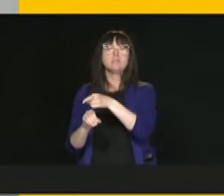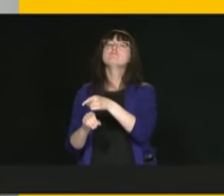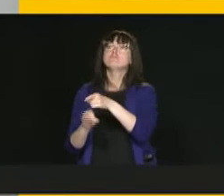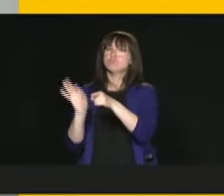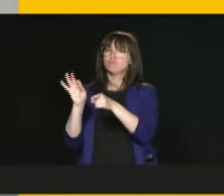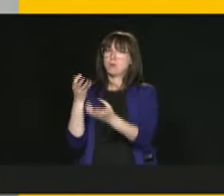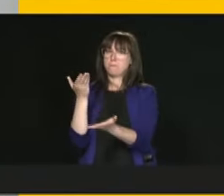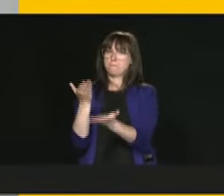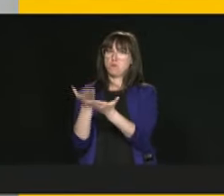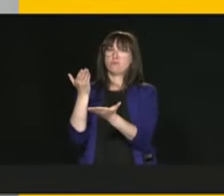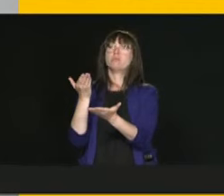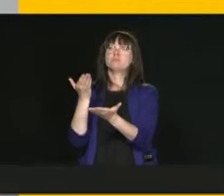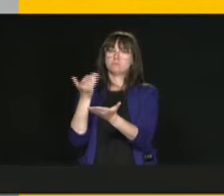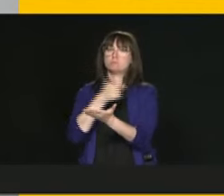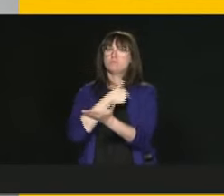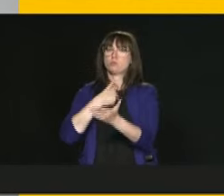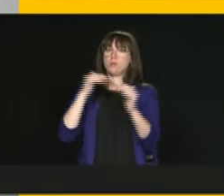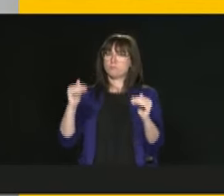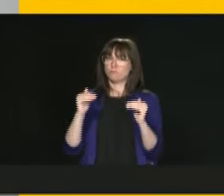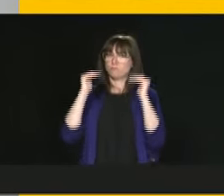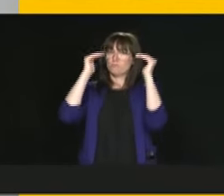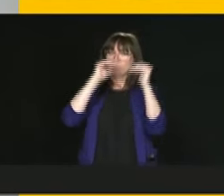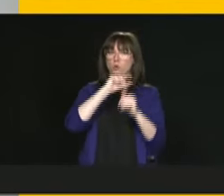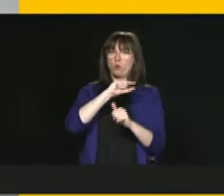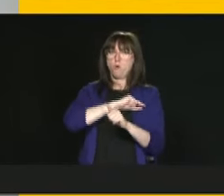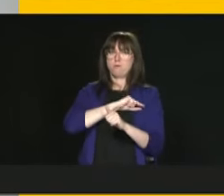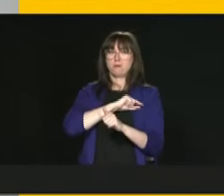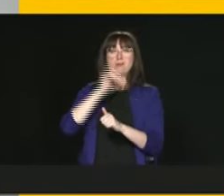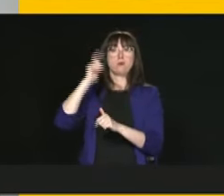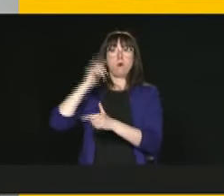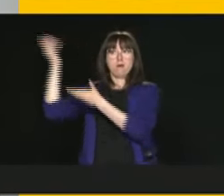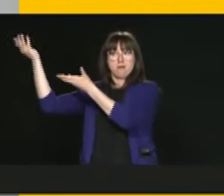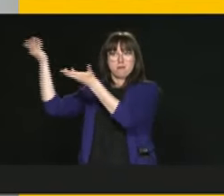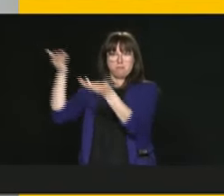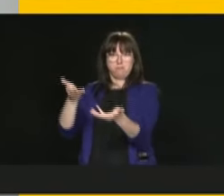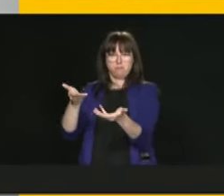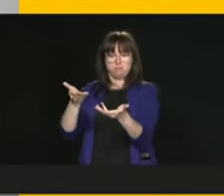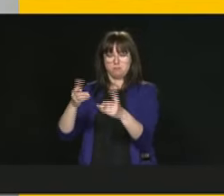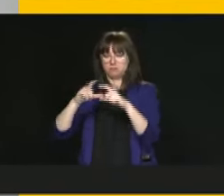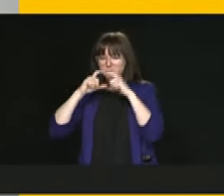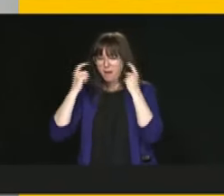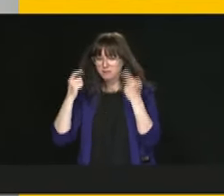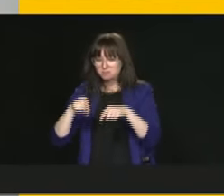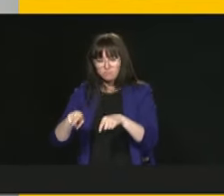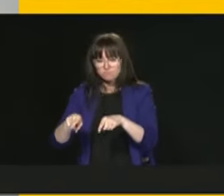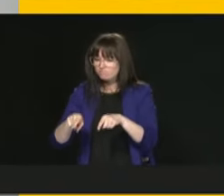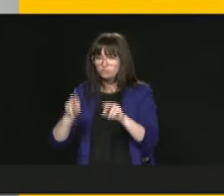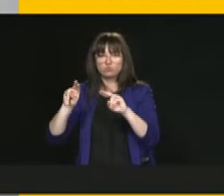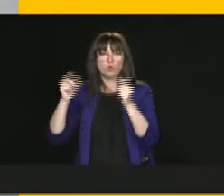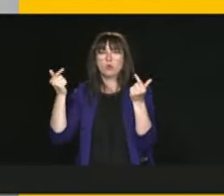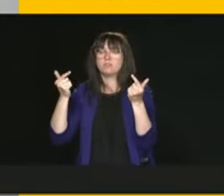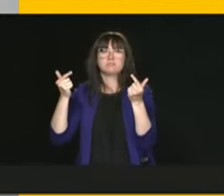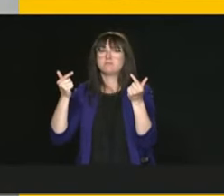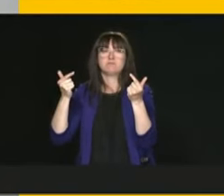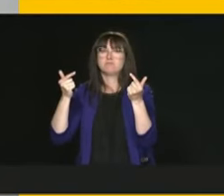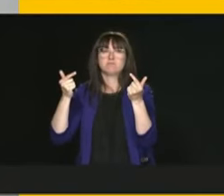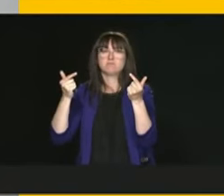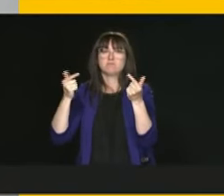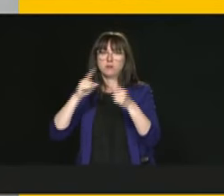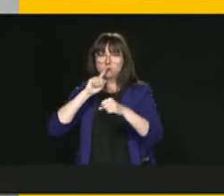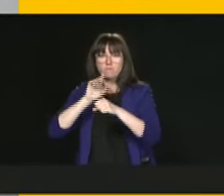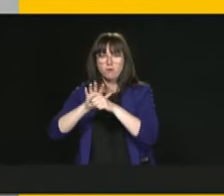proof that the system is working because none of those masks found their way into our healthcare system because we do the necessary